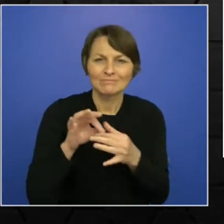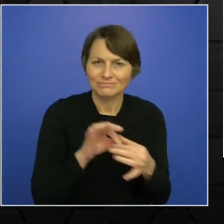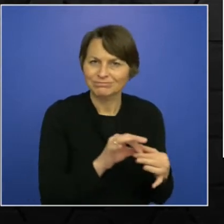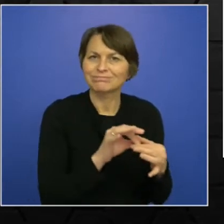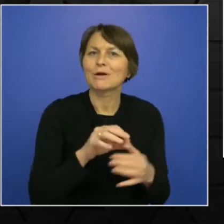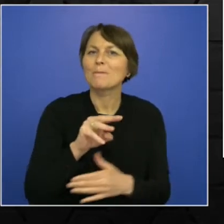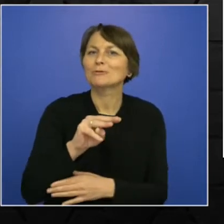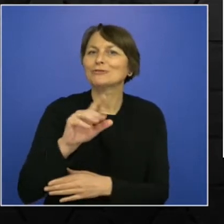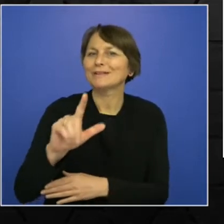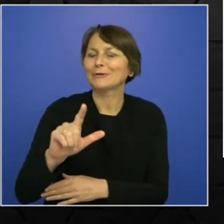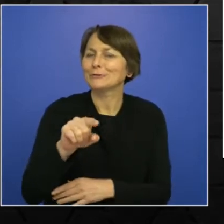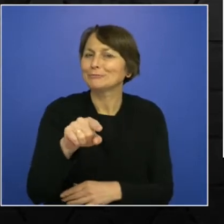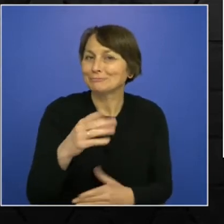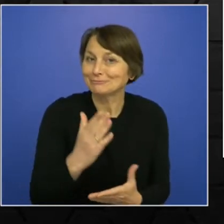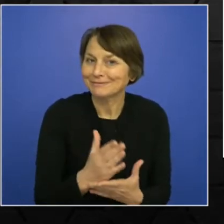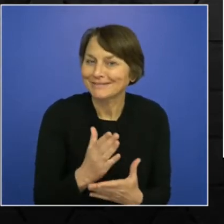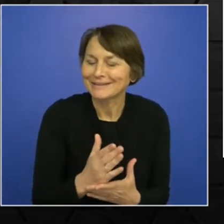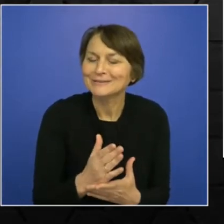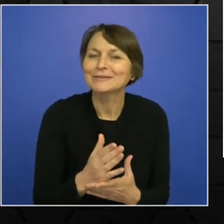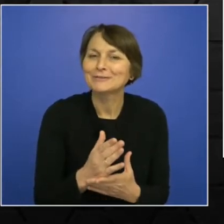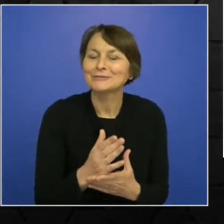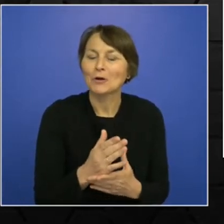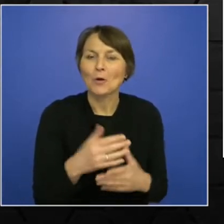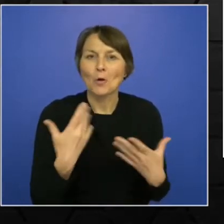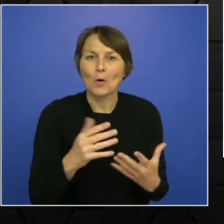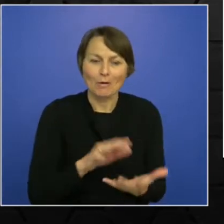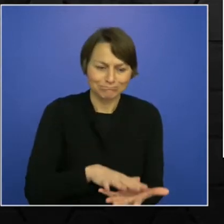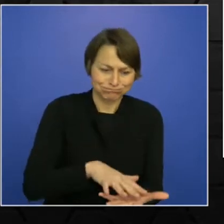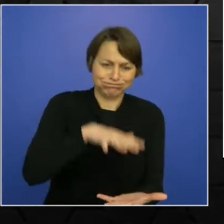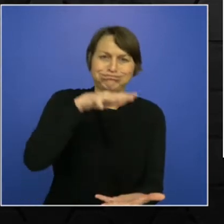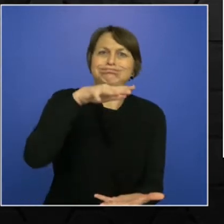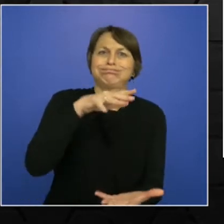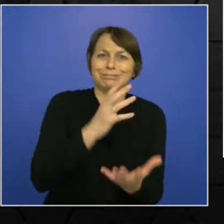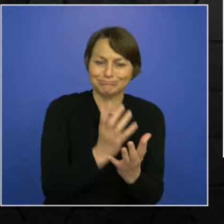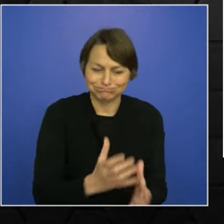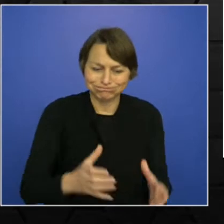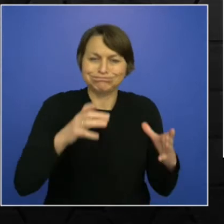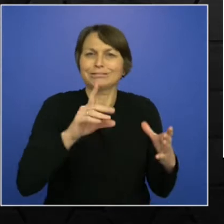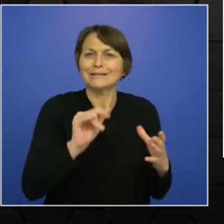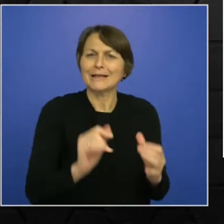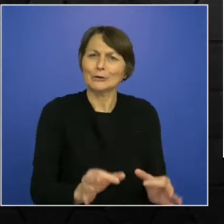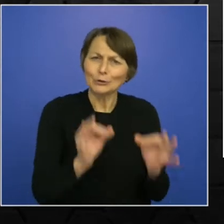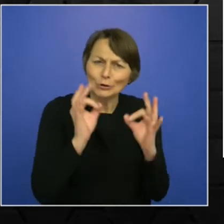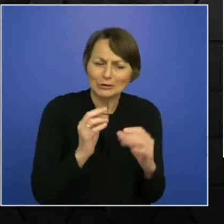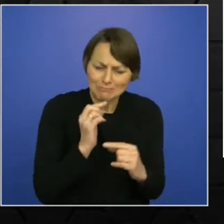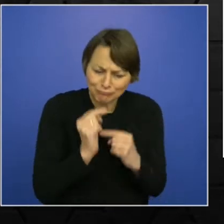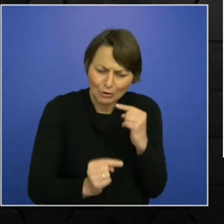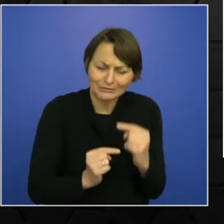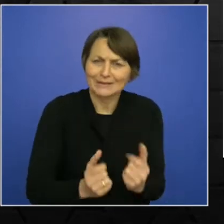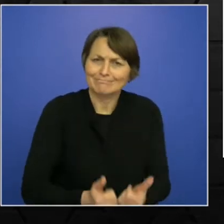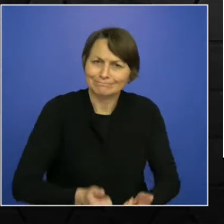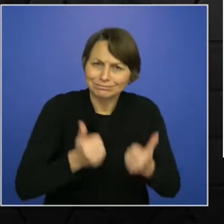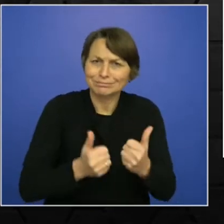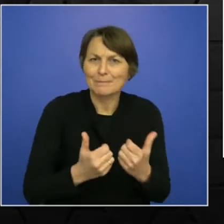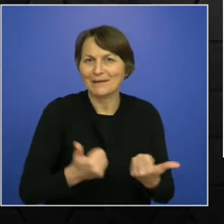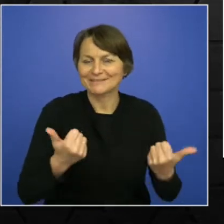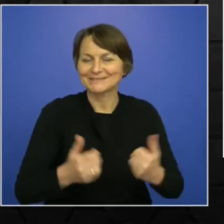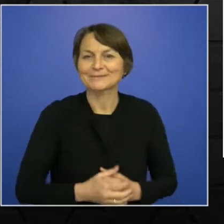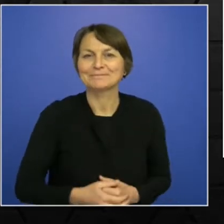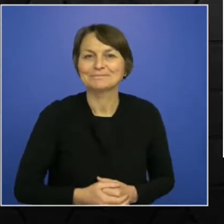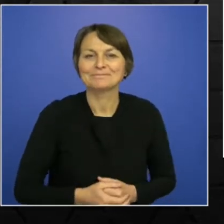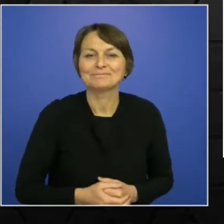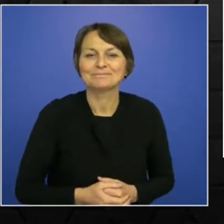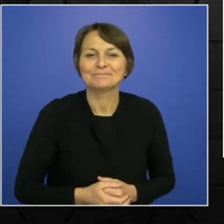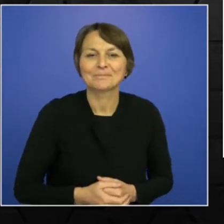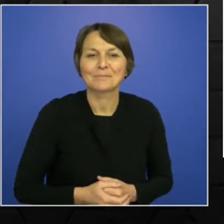world, right? Because you'll get humongous amount of data and you have to process them efficiently and stuff, right? So Apache Spark, it consists of